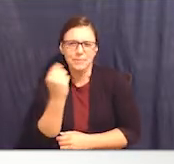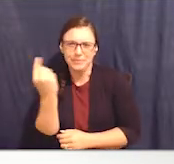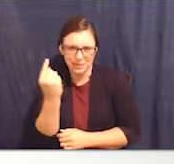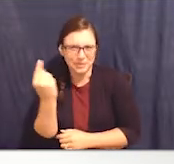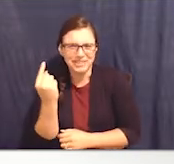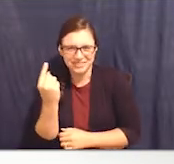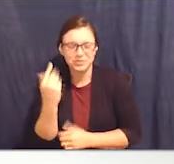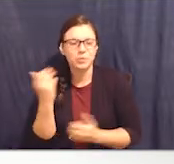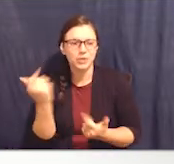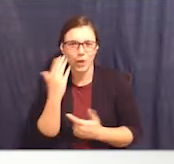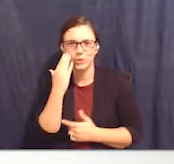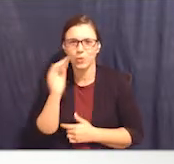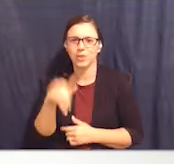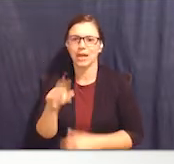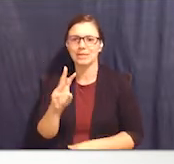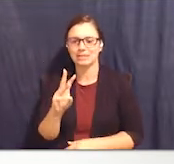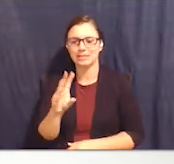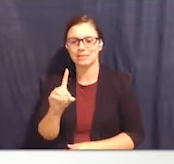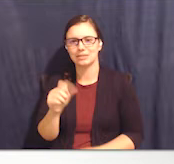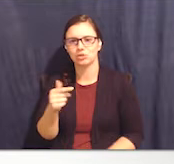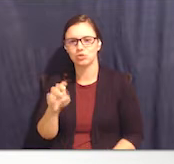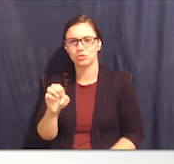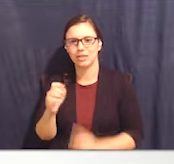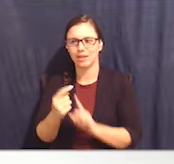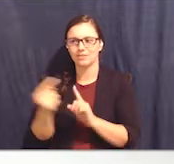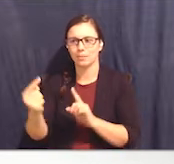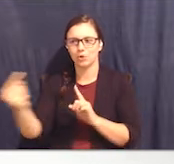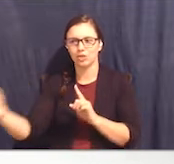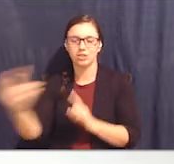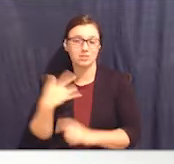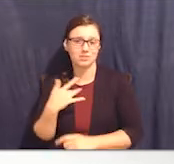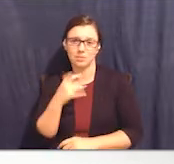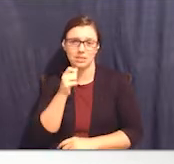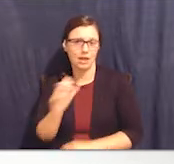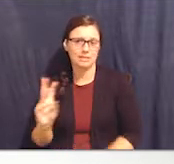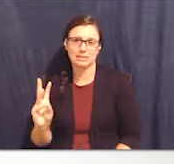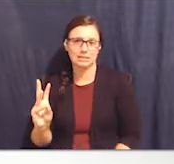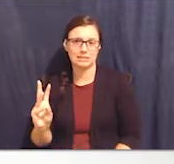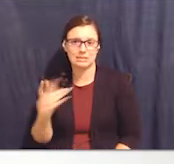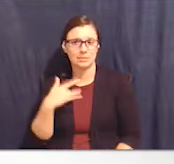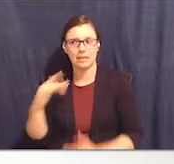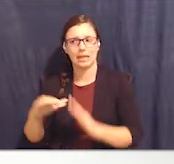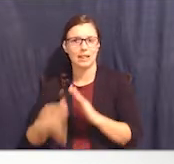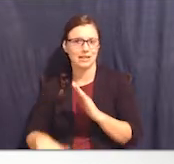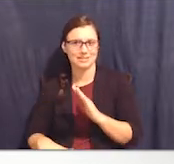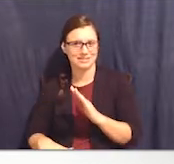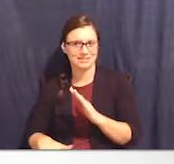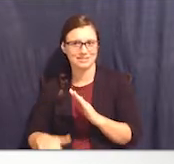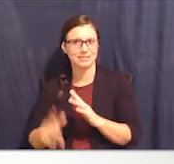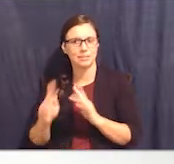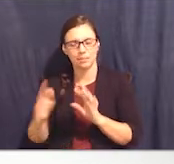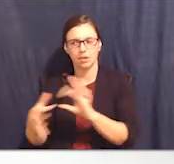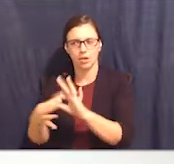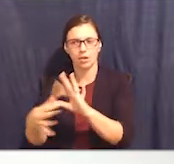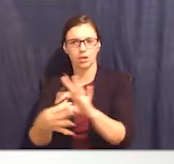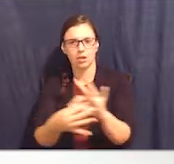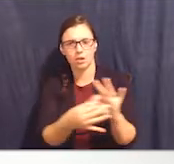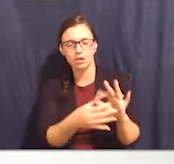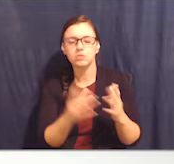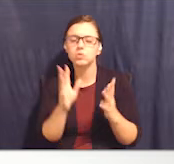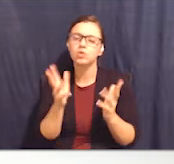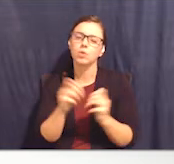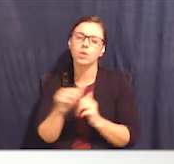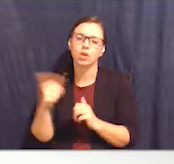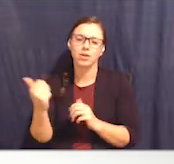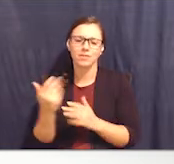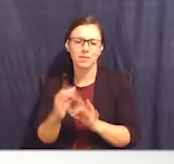credential. Now, all of that, if you visit our website, which is, and we've got a flyer here that we can give you. If you visit